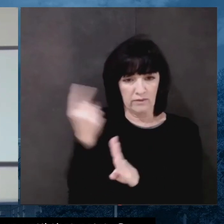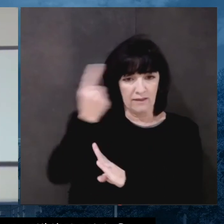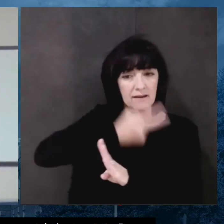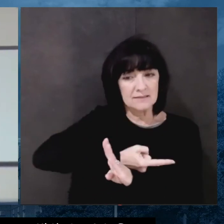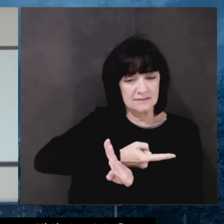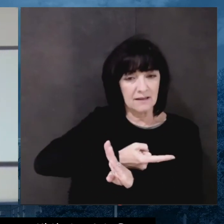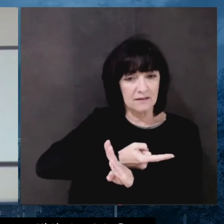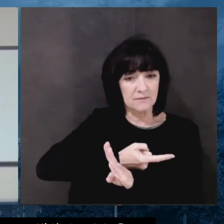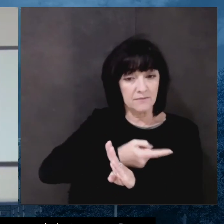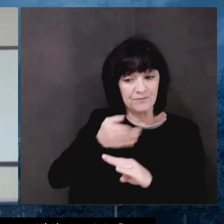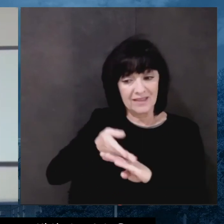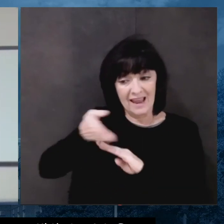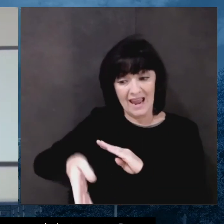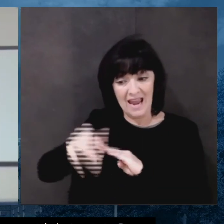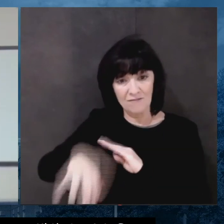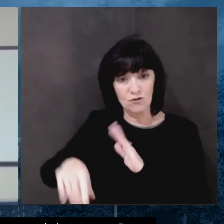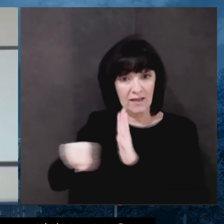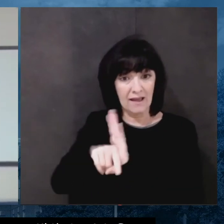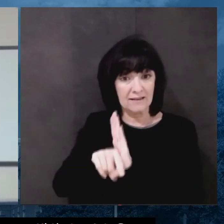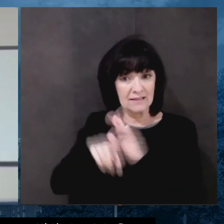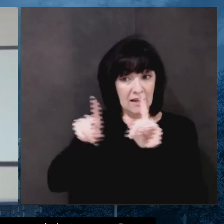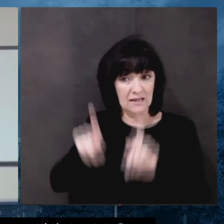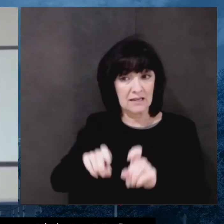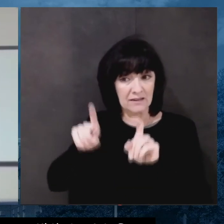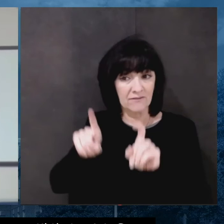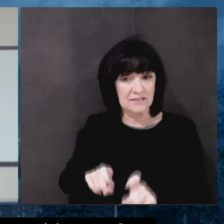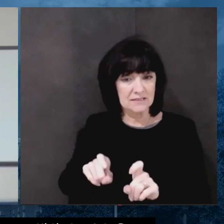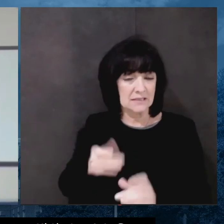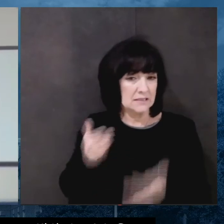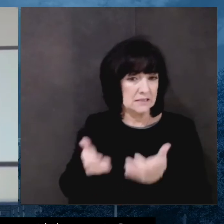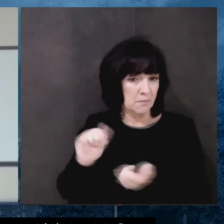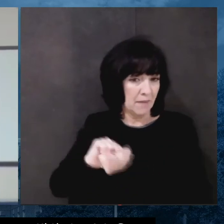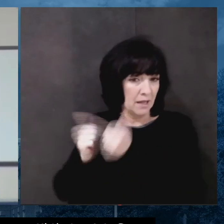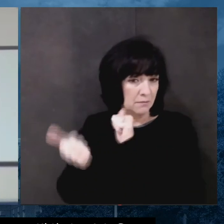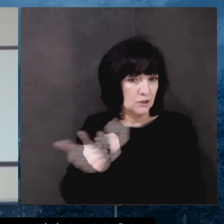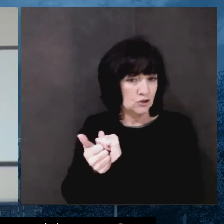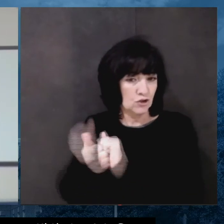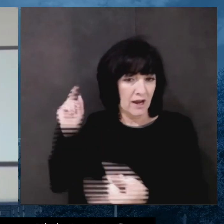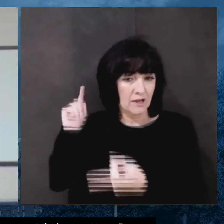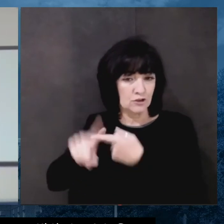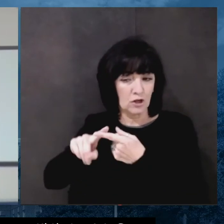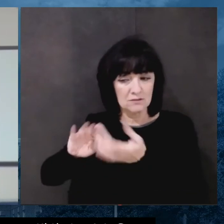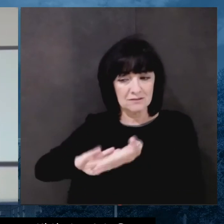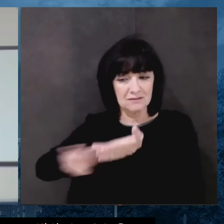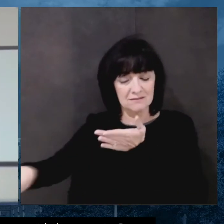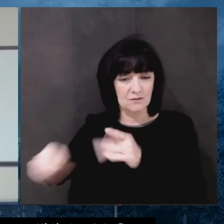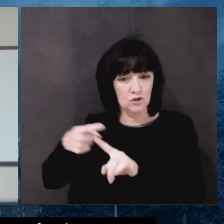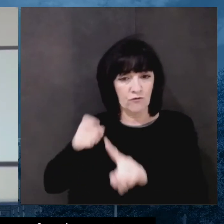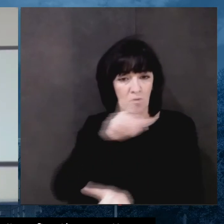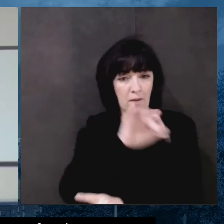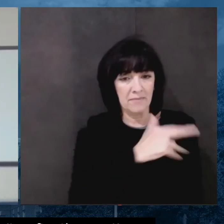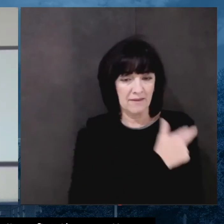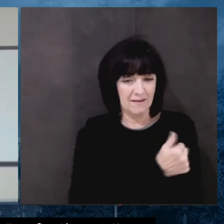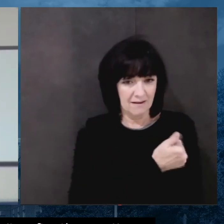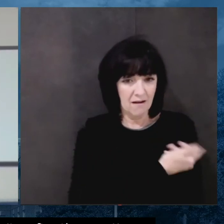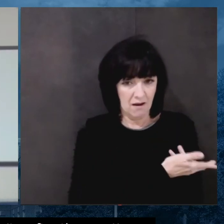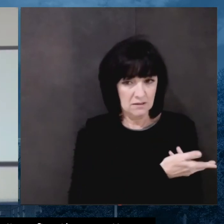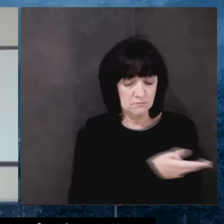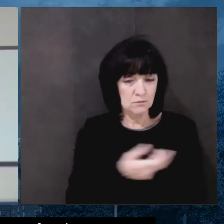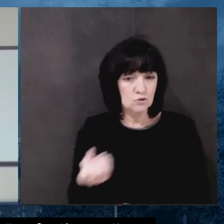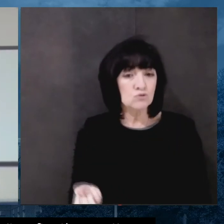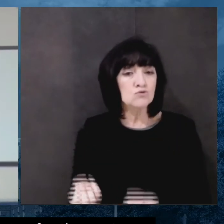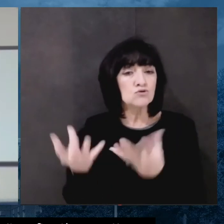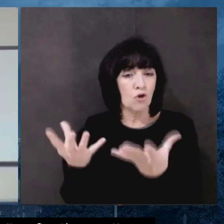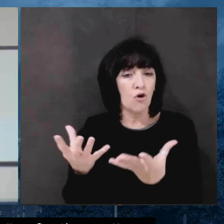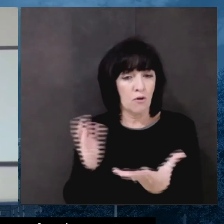security, that after that negative test comes back, the status may change until discharge from that facility. So, many of our long-term care